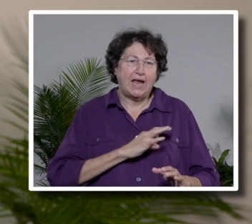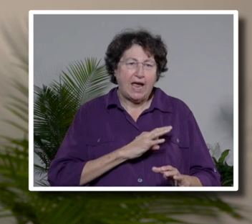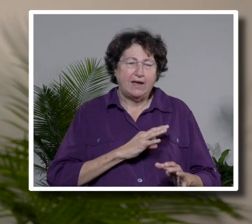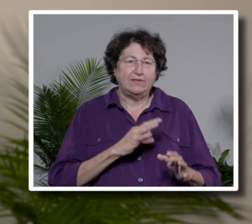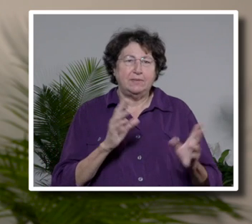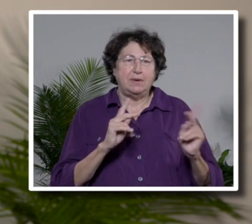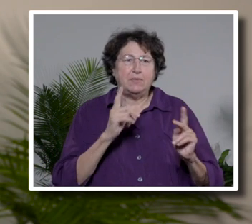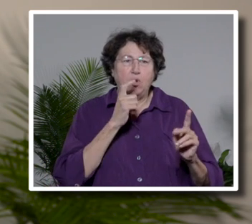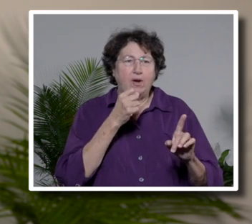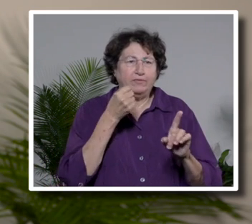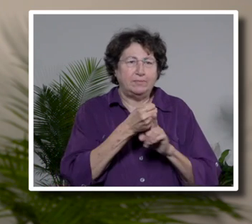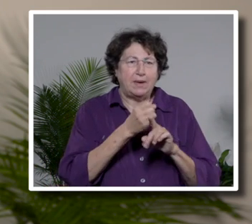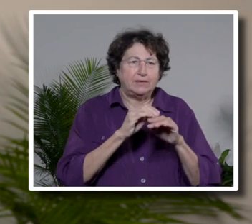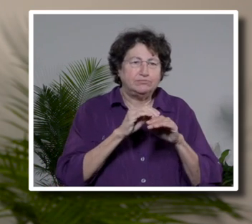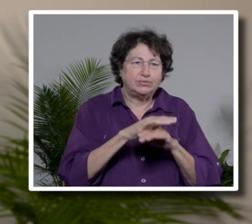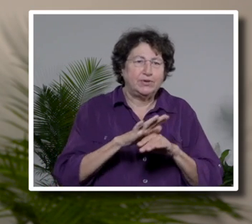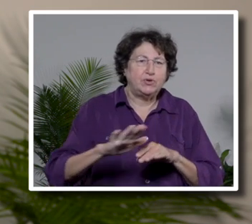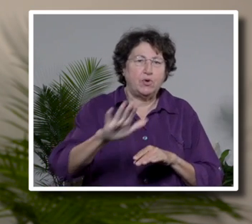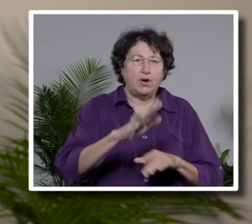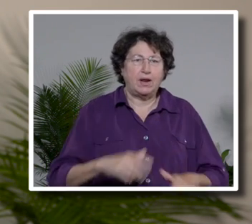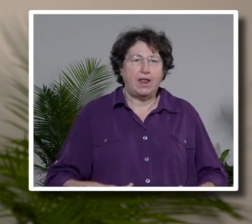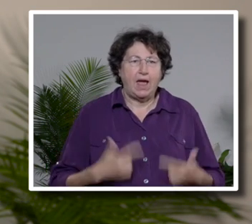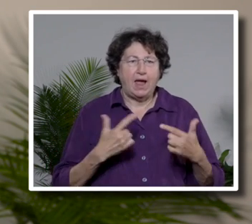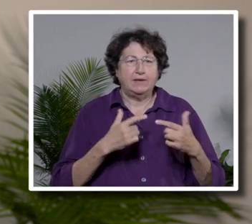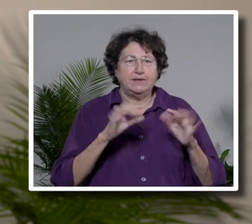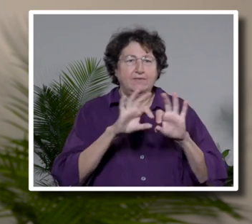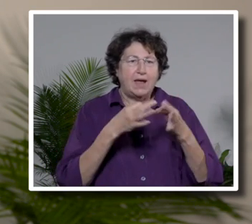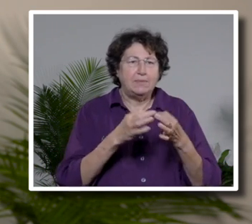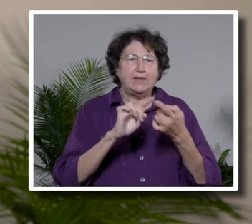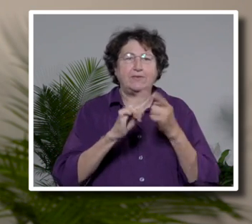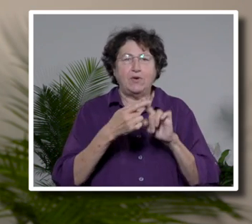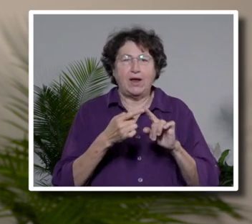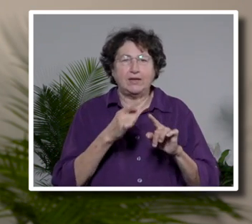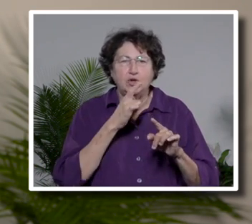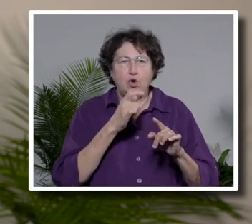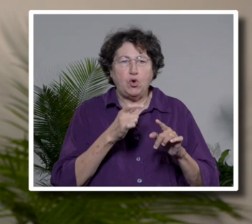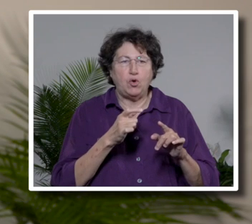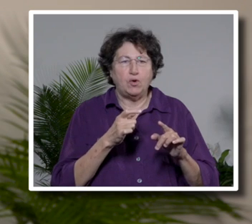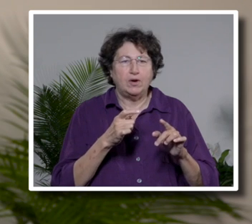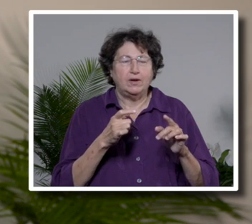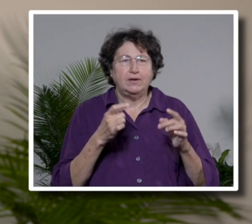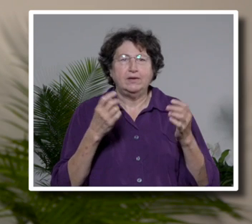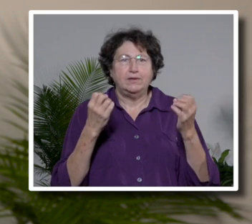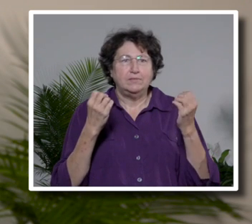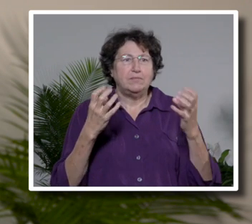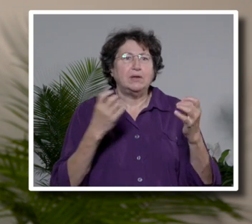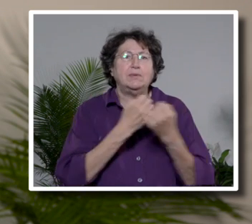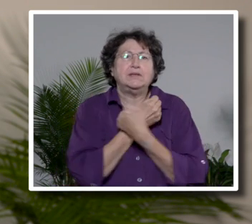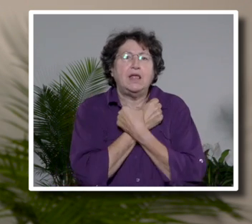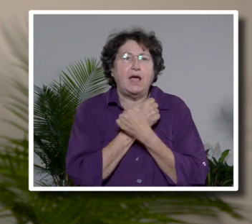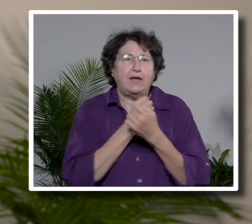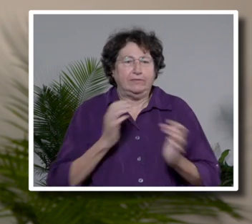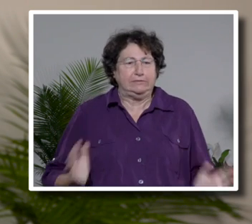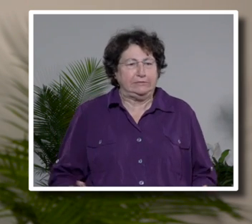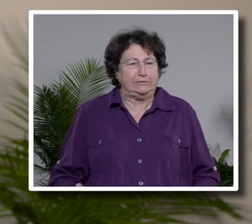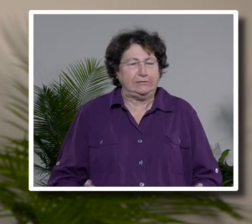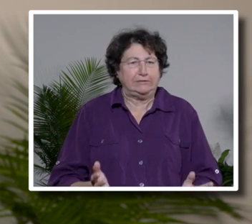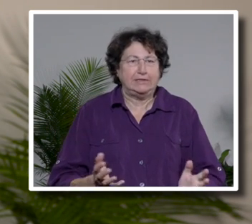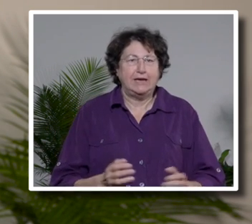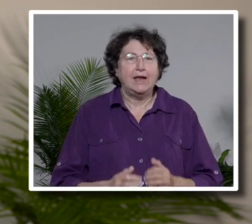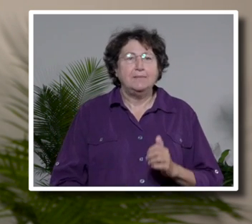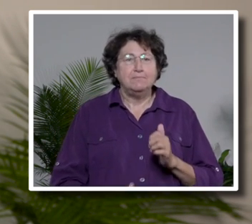your lives in so many ways, thankful to your families and friends who have supported you with unconditional love and encouragement along the